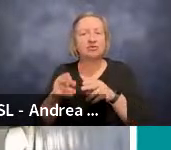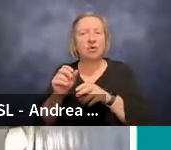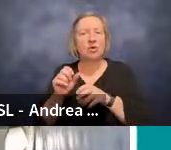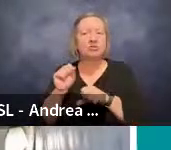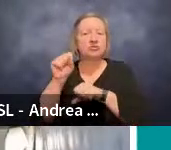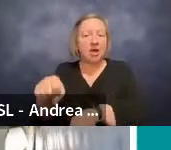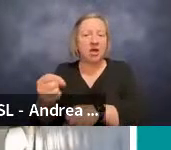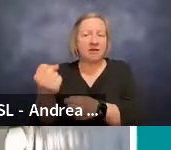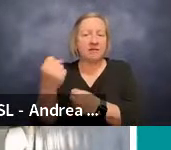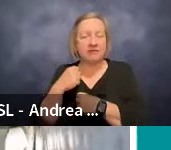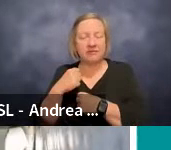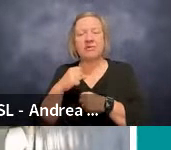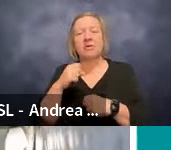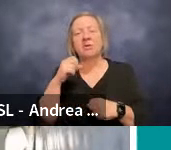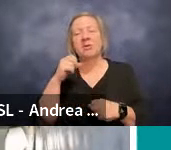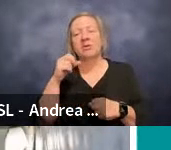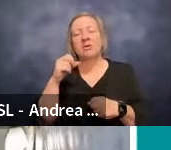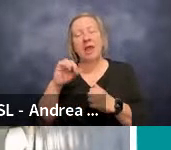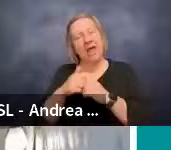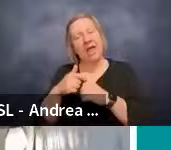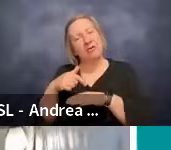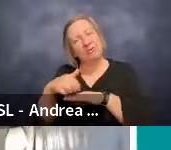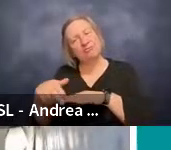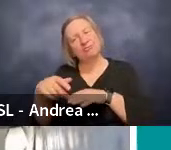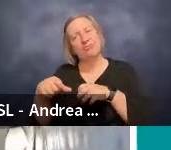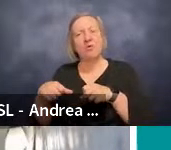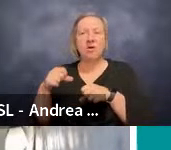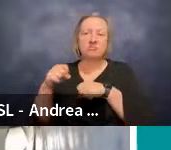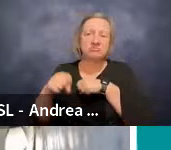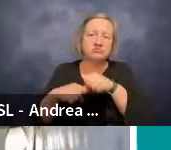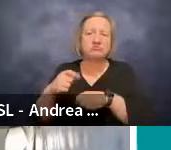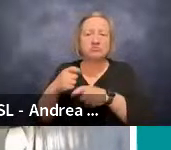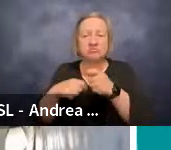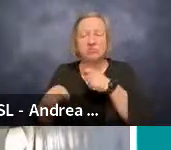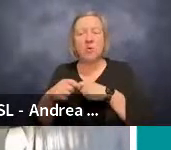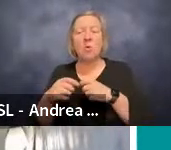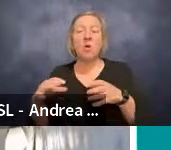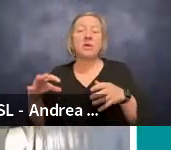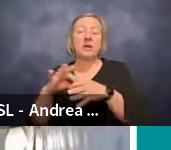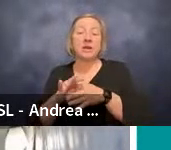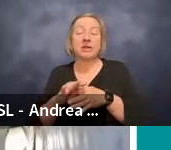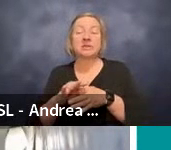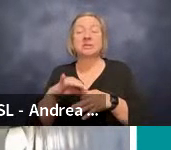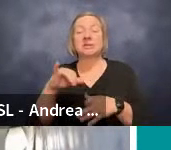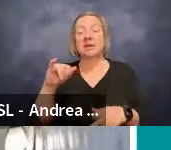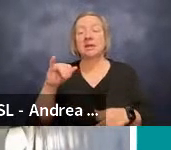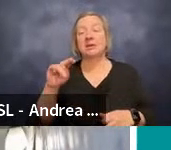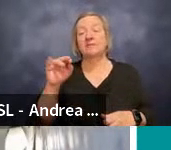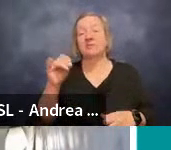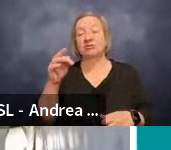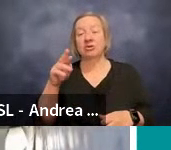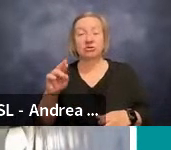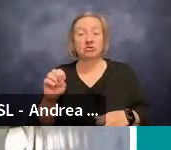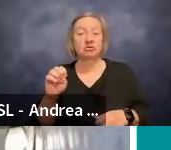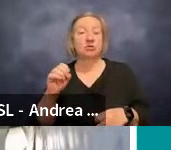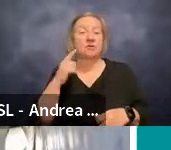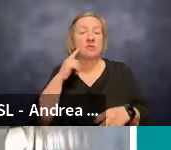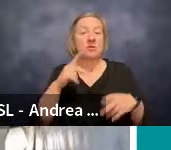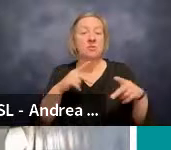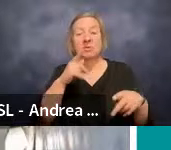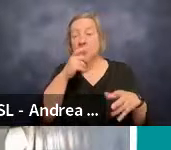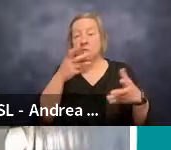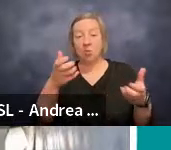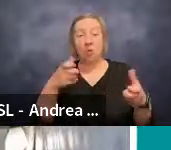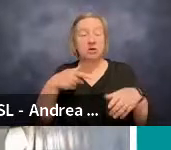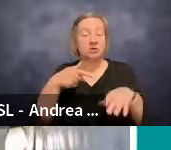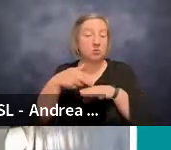or connecting infrastructure to make sure if people want to make longer trips, walking or riding, that we have done it